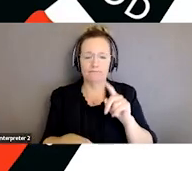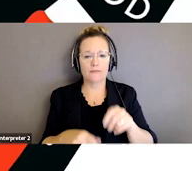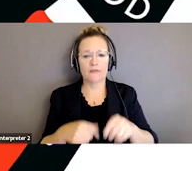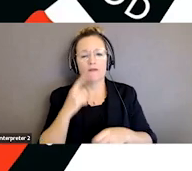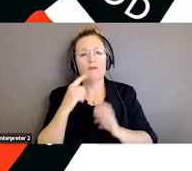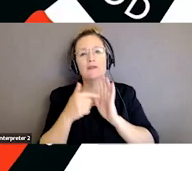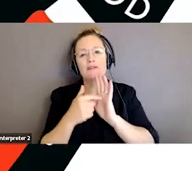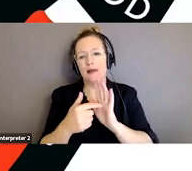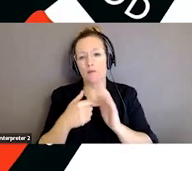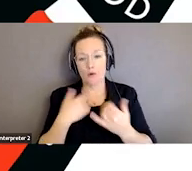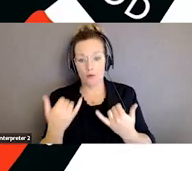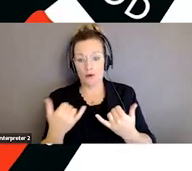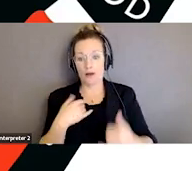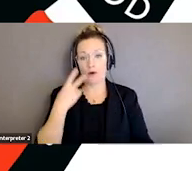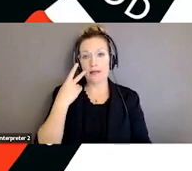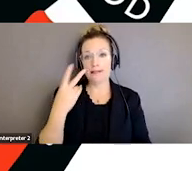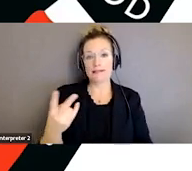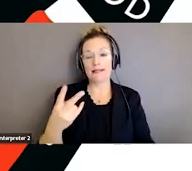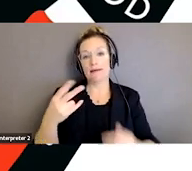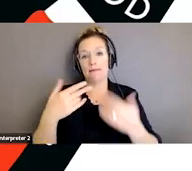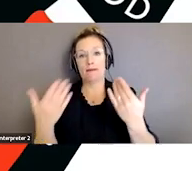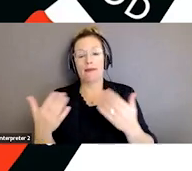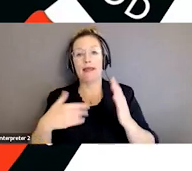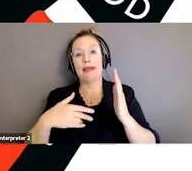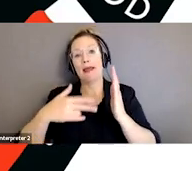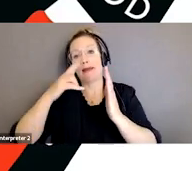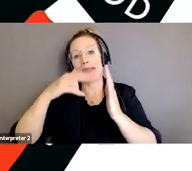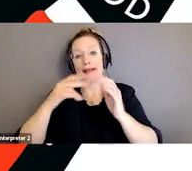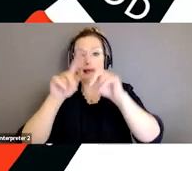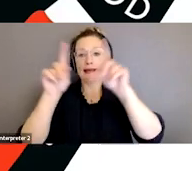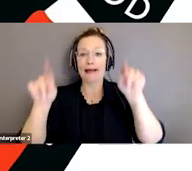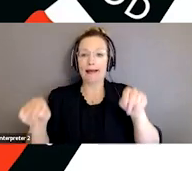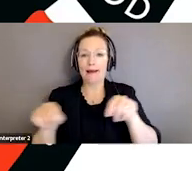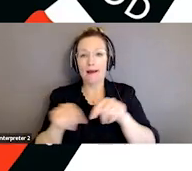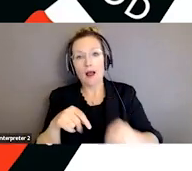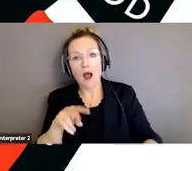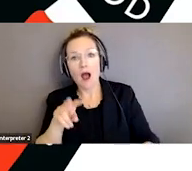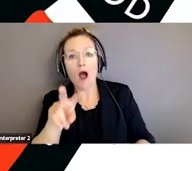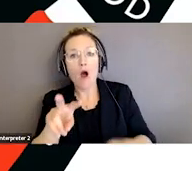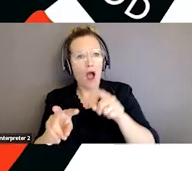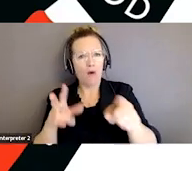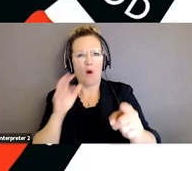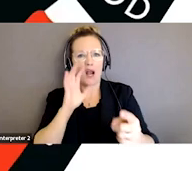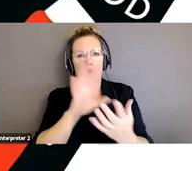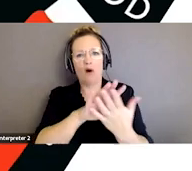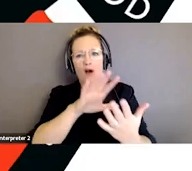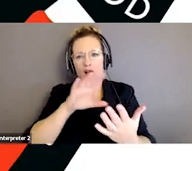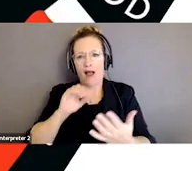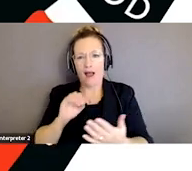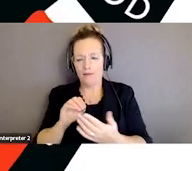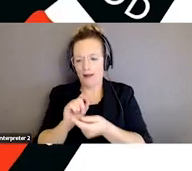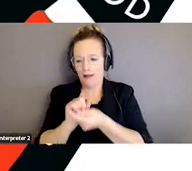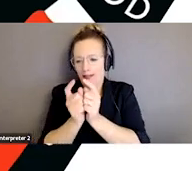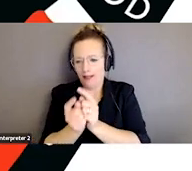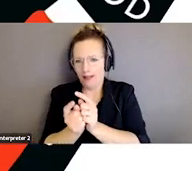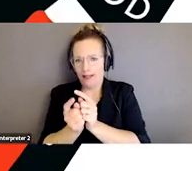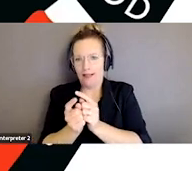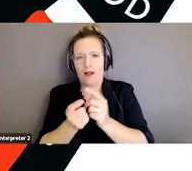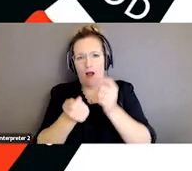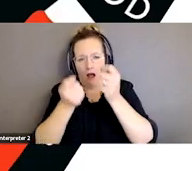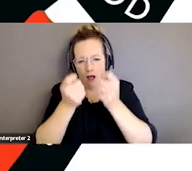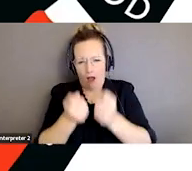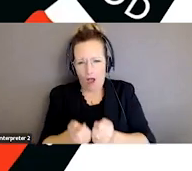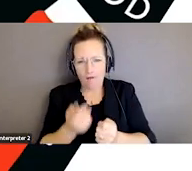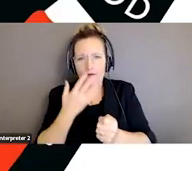up on the screen right now, and I had a license to that, and I decided, well, I'm just going to reproduce that in grayscale. That is a very